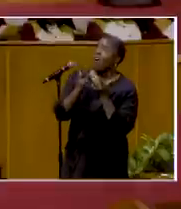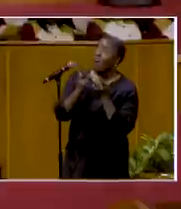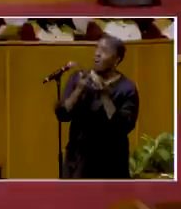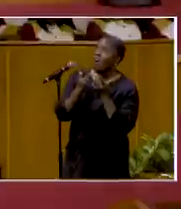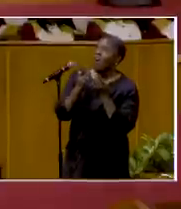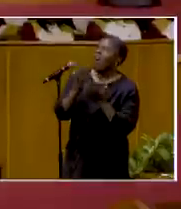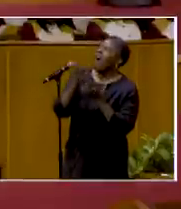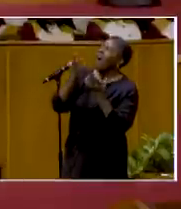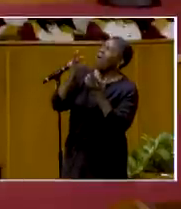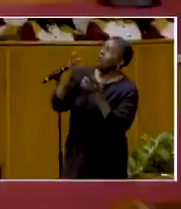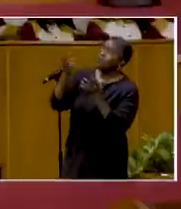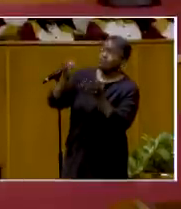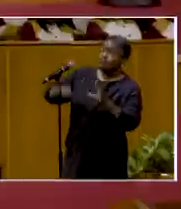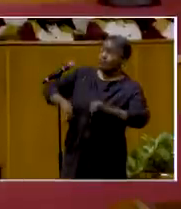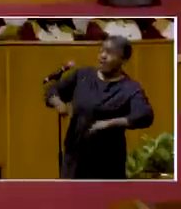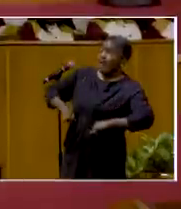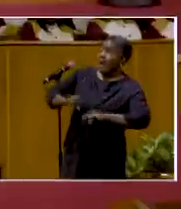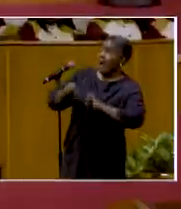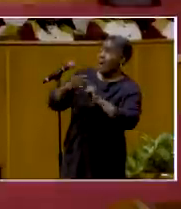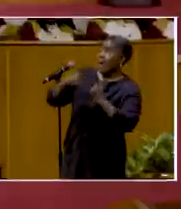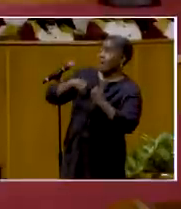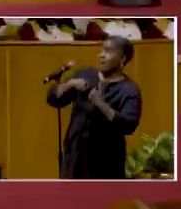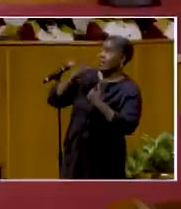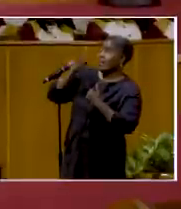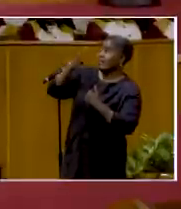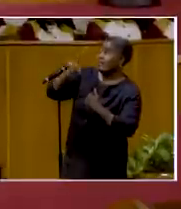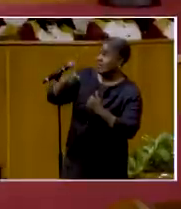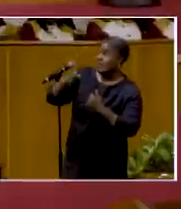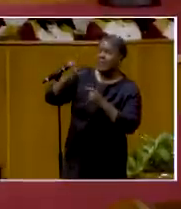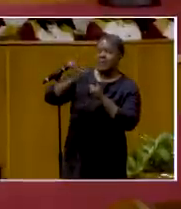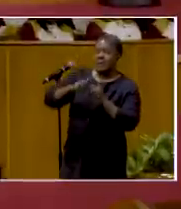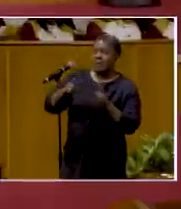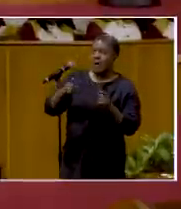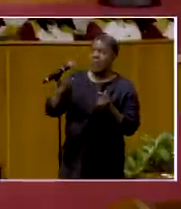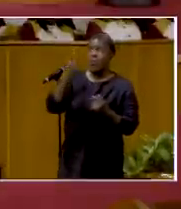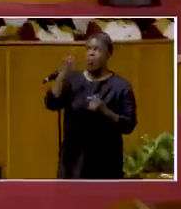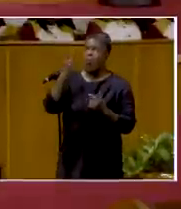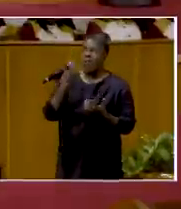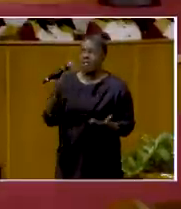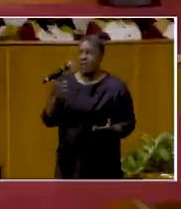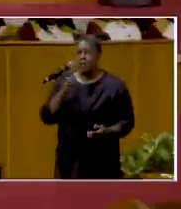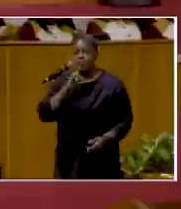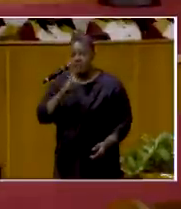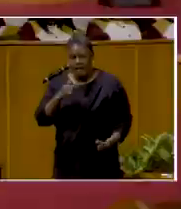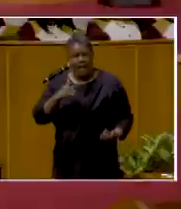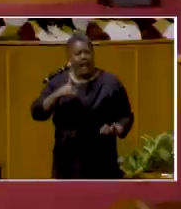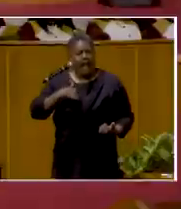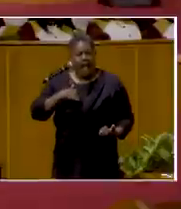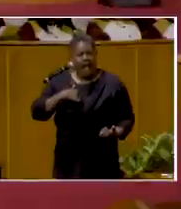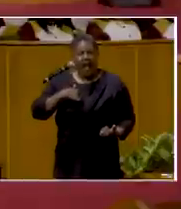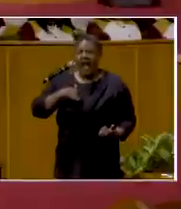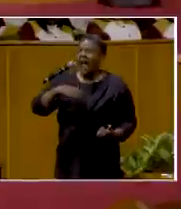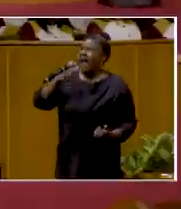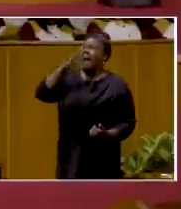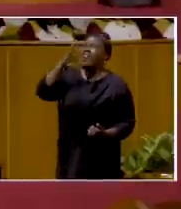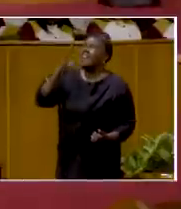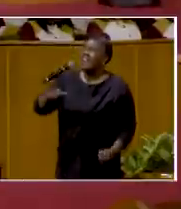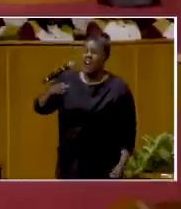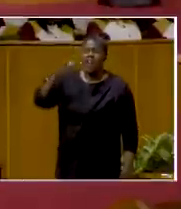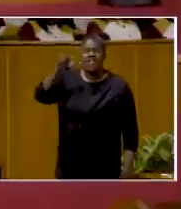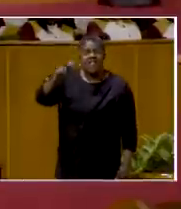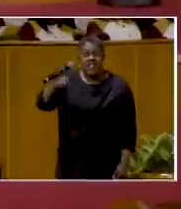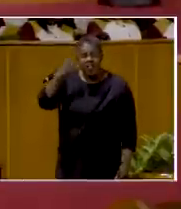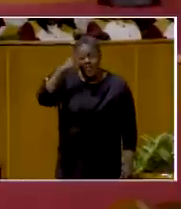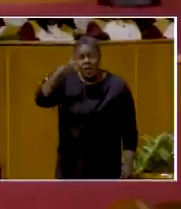And I want you to brag on me too one day. But the one thing I don't ever need God to